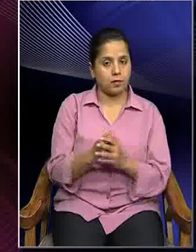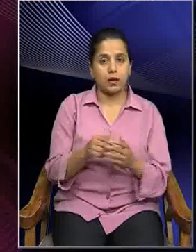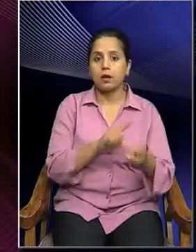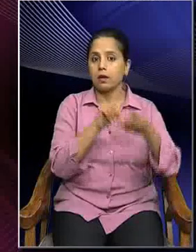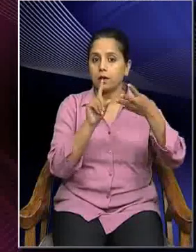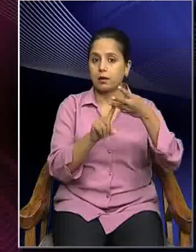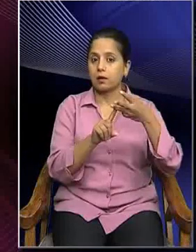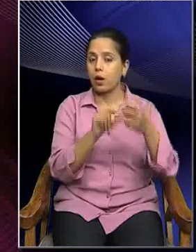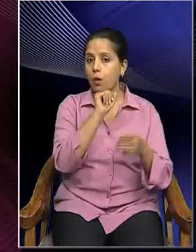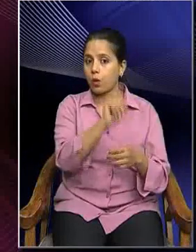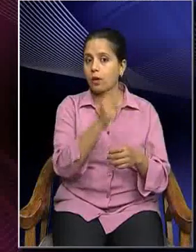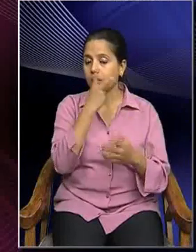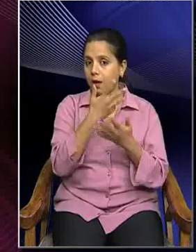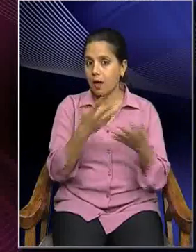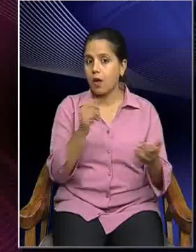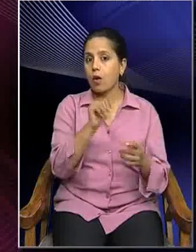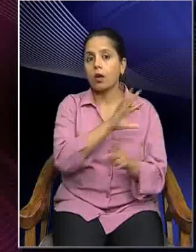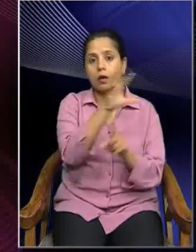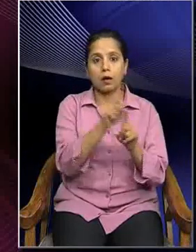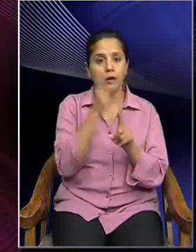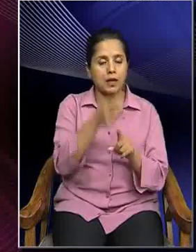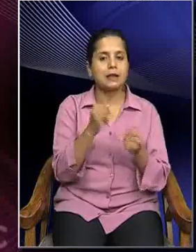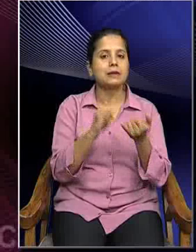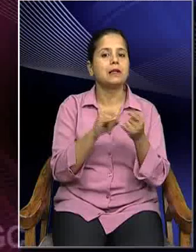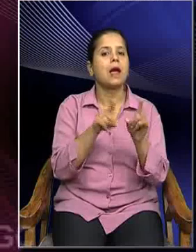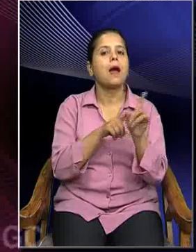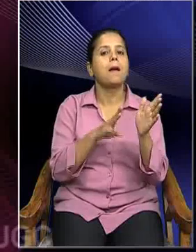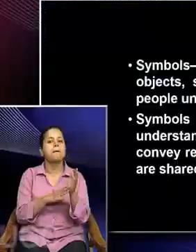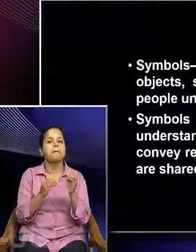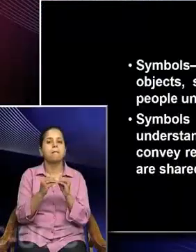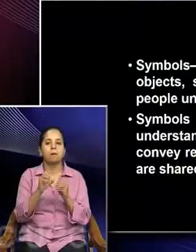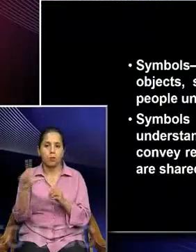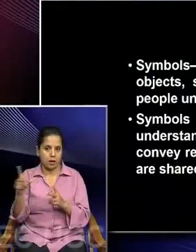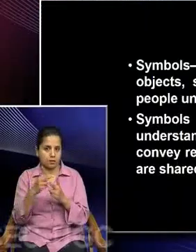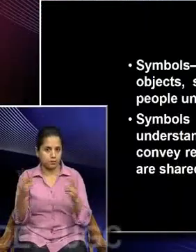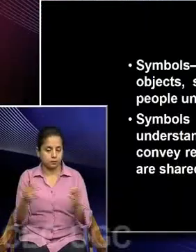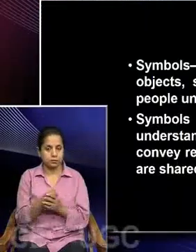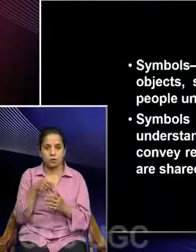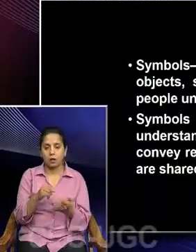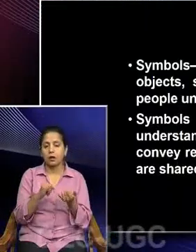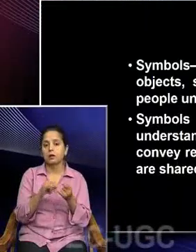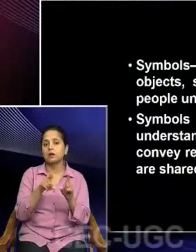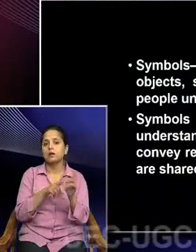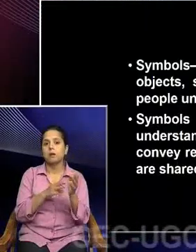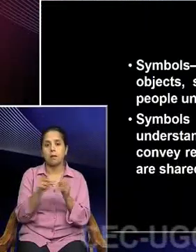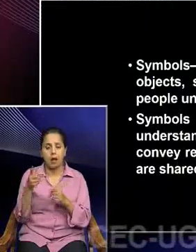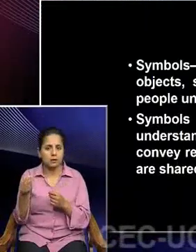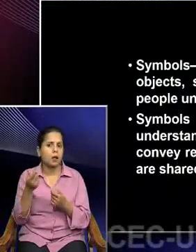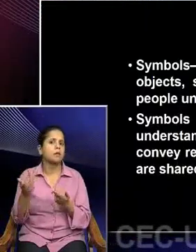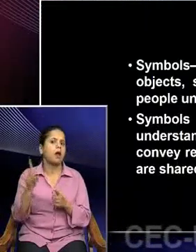third element of culture are symbols. Now symbols are gestures,